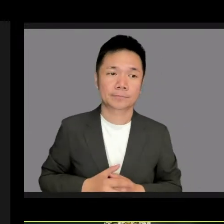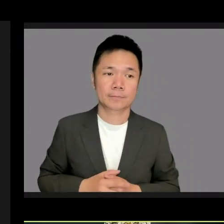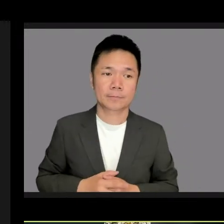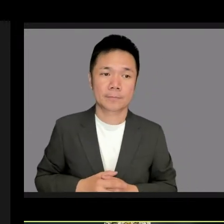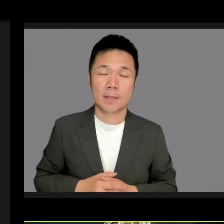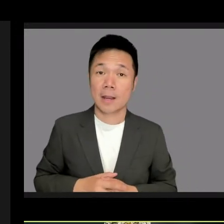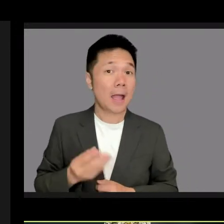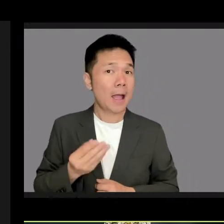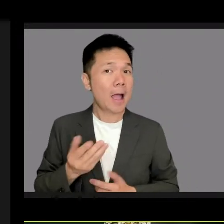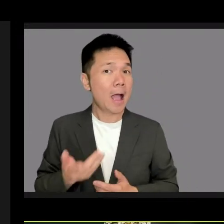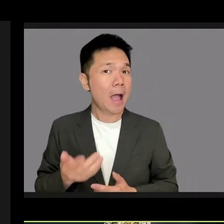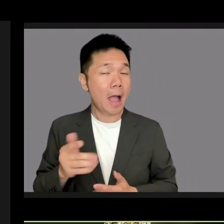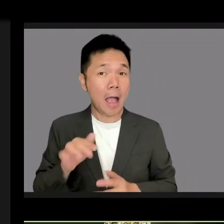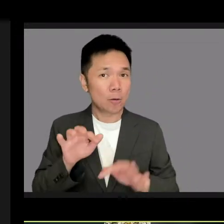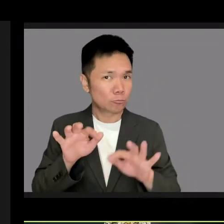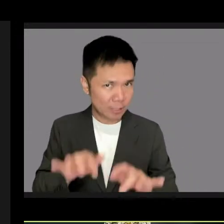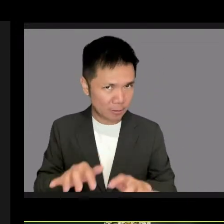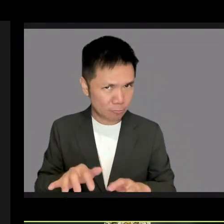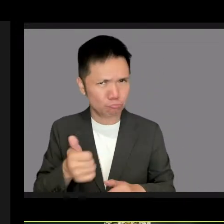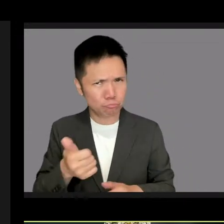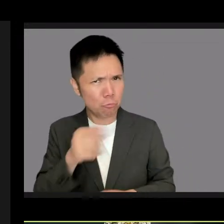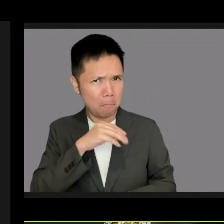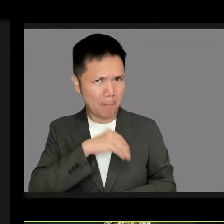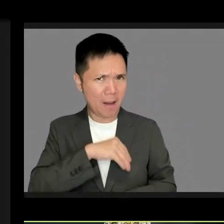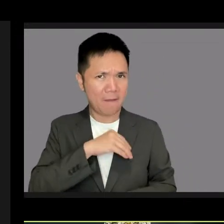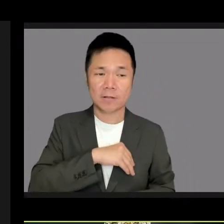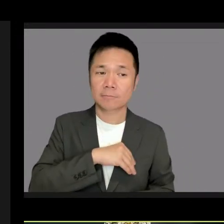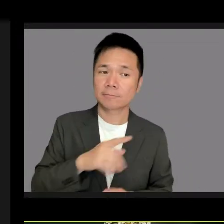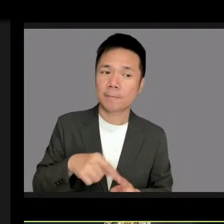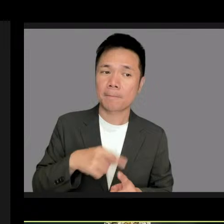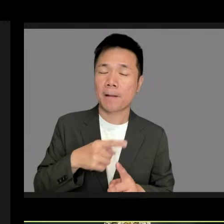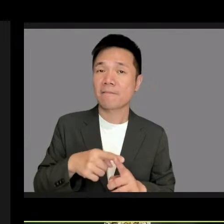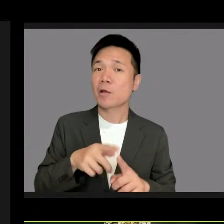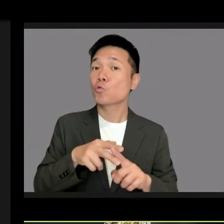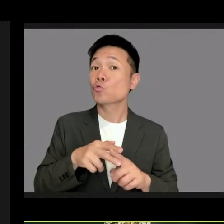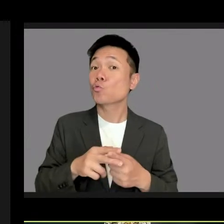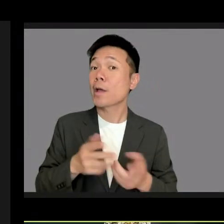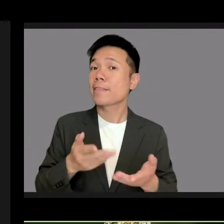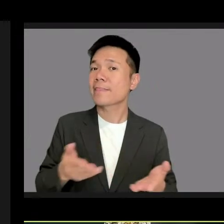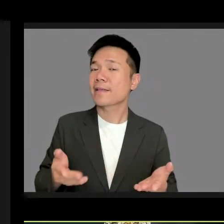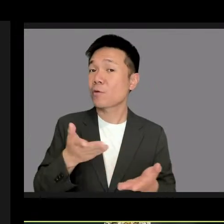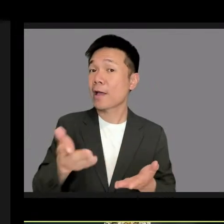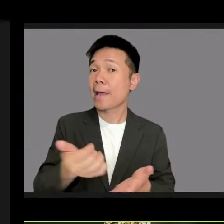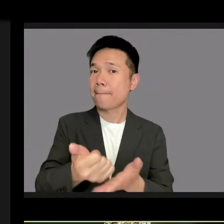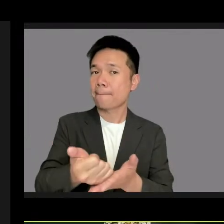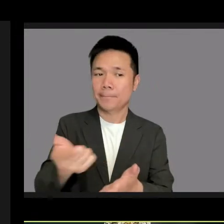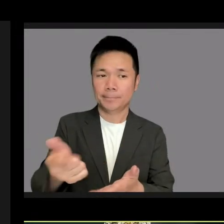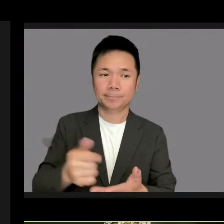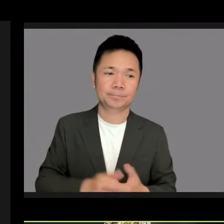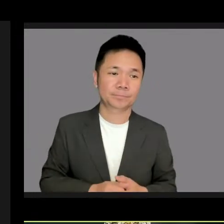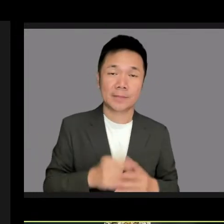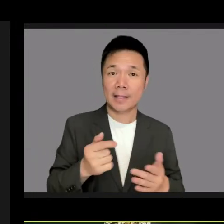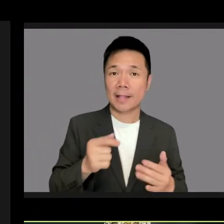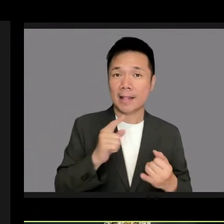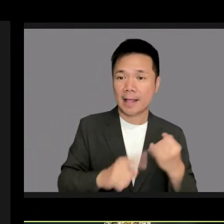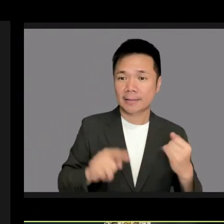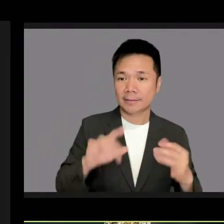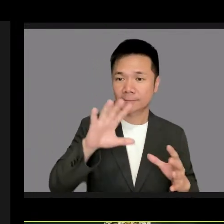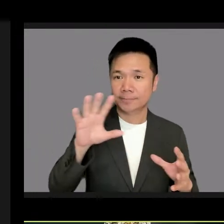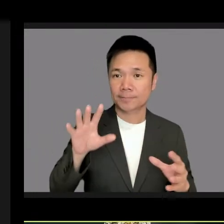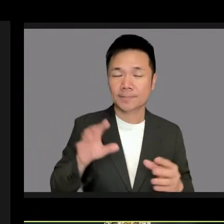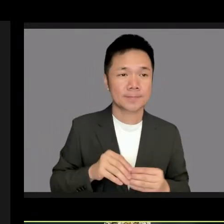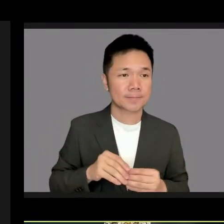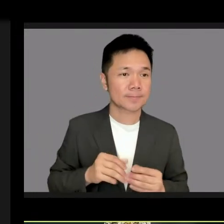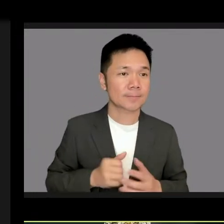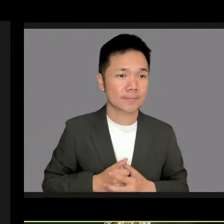benefits and how to manual test, and then also some tools and resources for you that are linked in these slides that at the conclusion